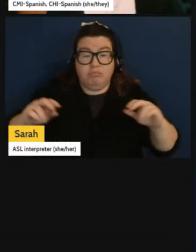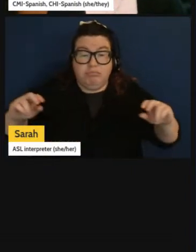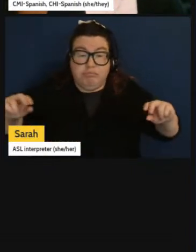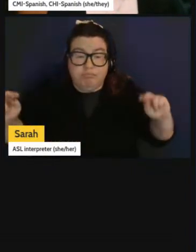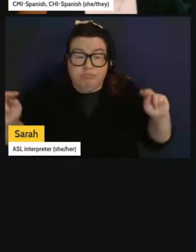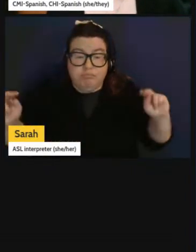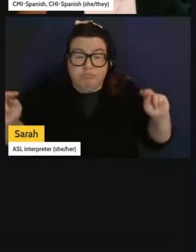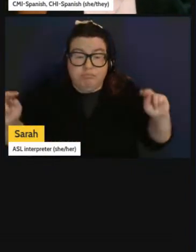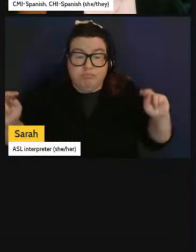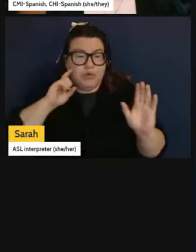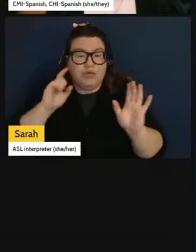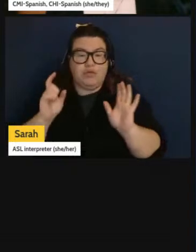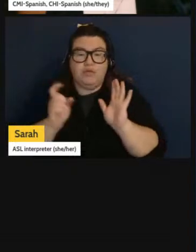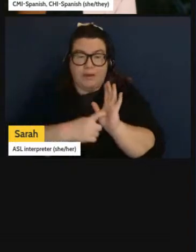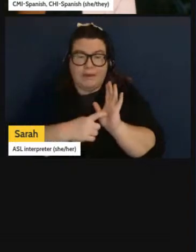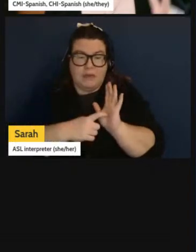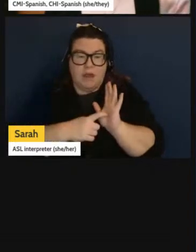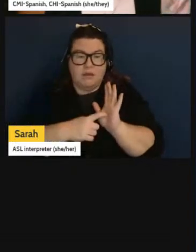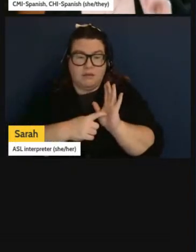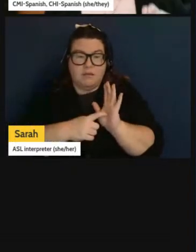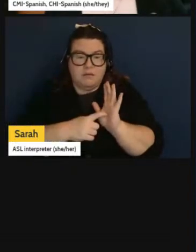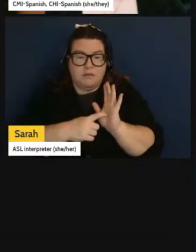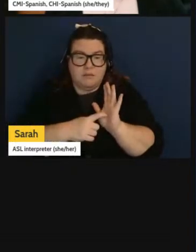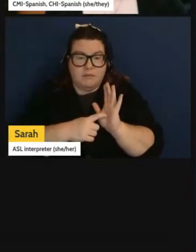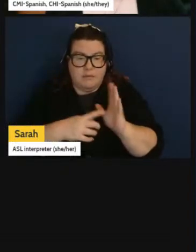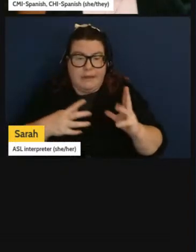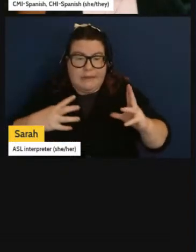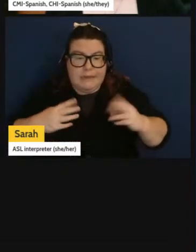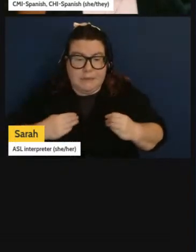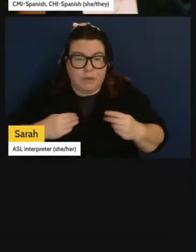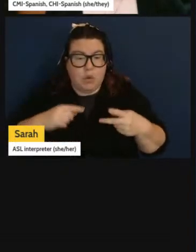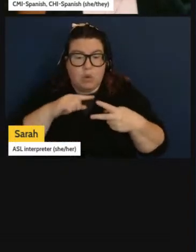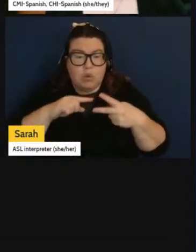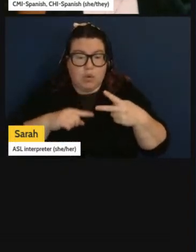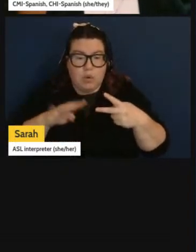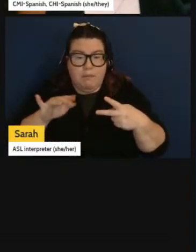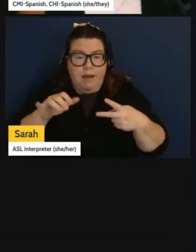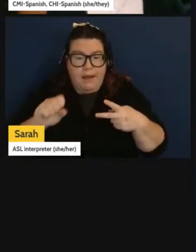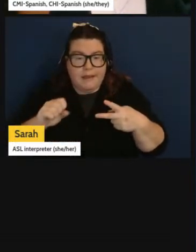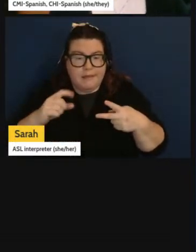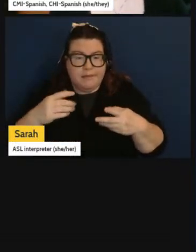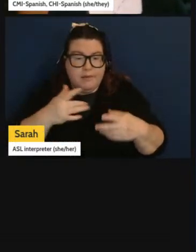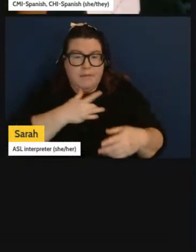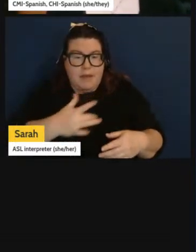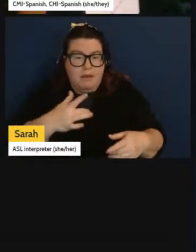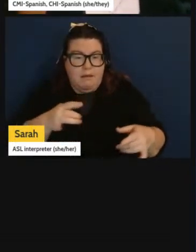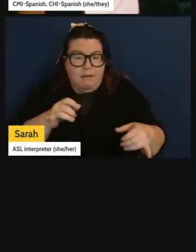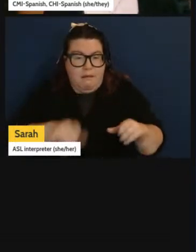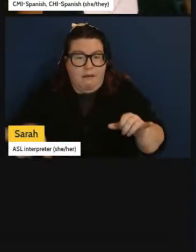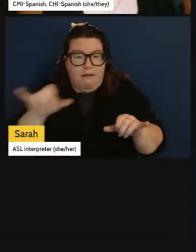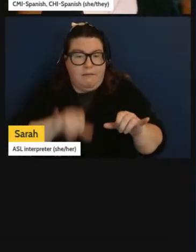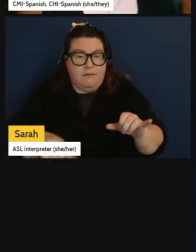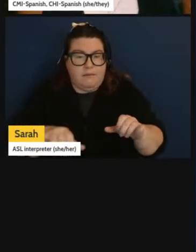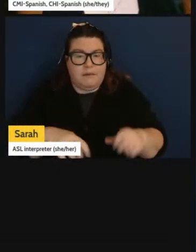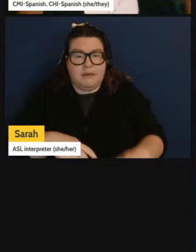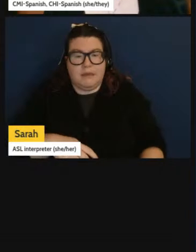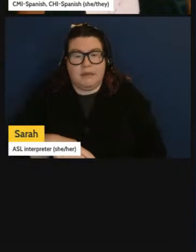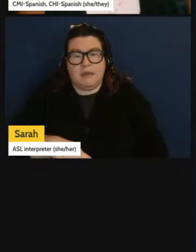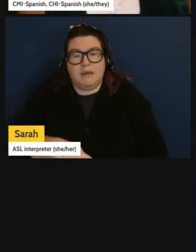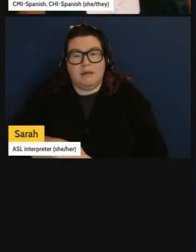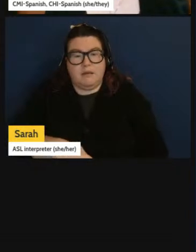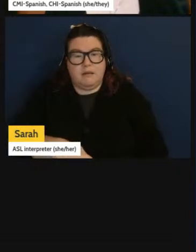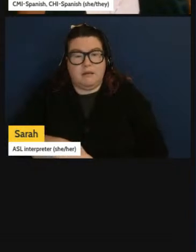to recognize them. So here are the two biases I see most often when it comes to interpreters.